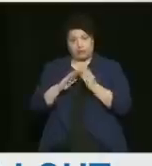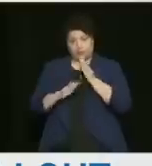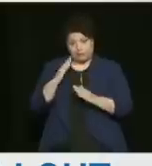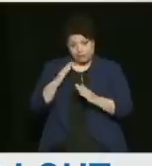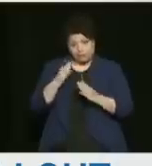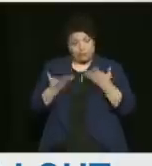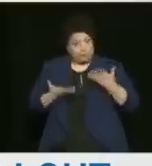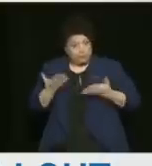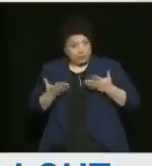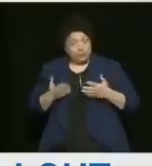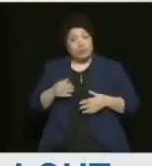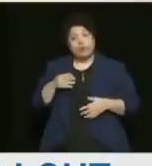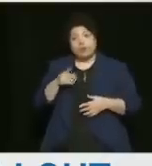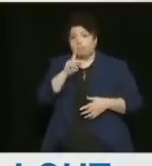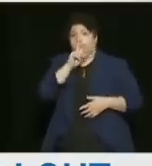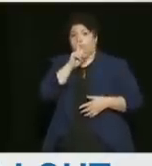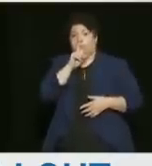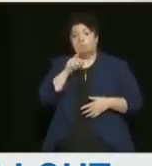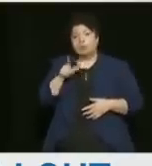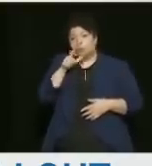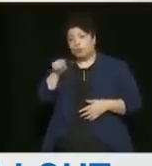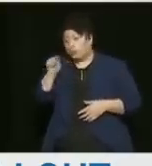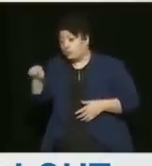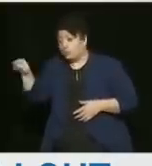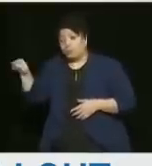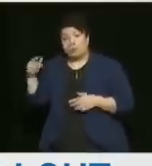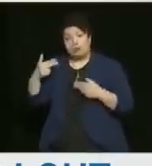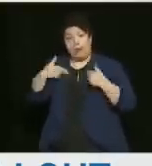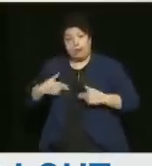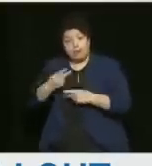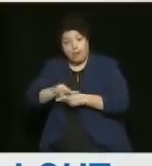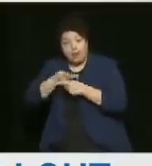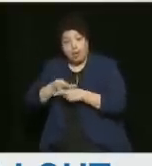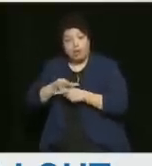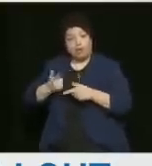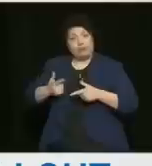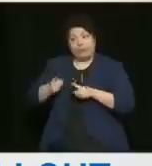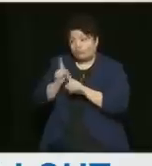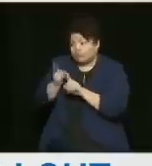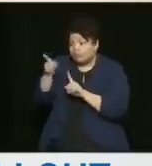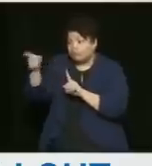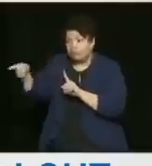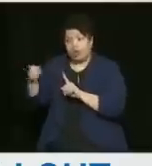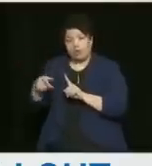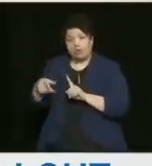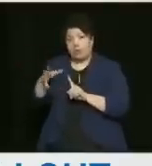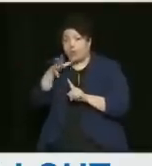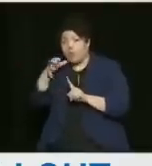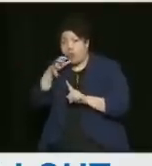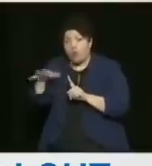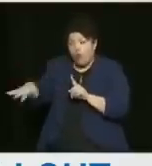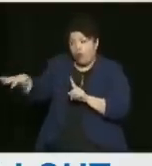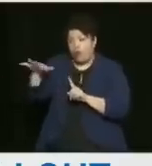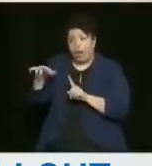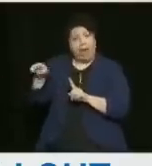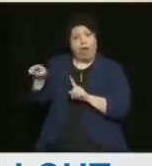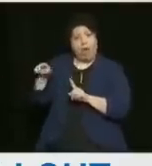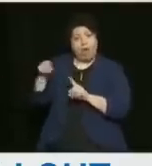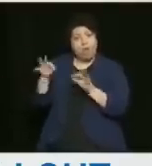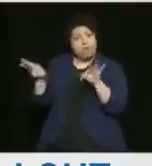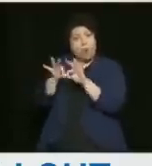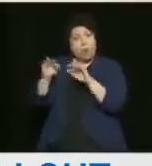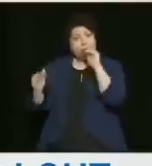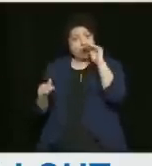healthcare workers who provide healthcare, direct healthcare in a more remote or rural setting are not as important, but in terms of the